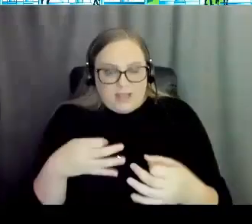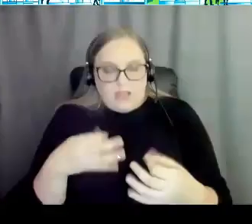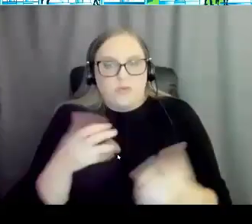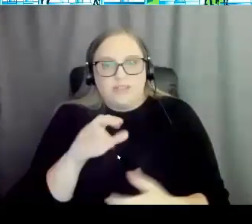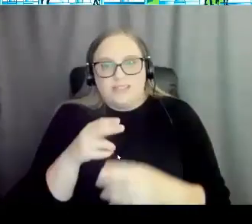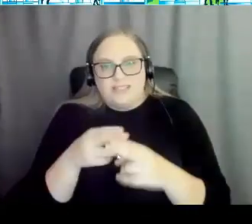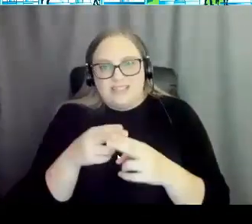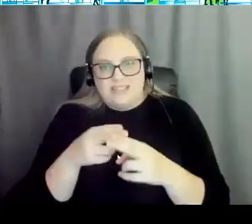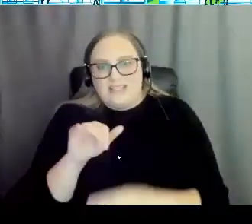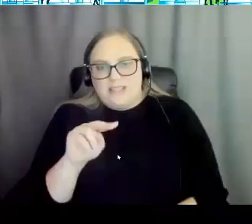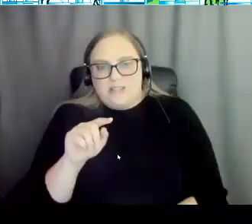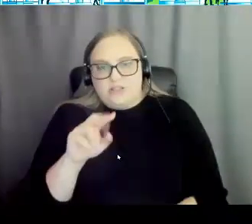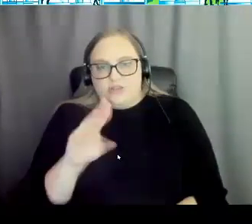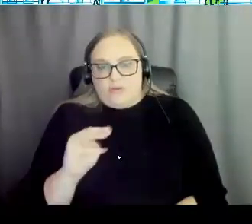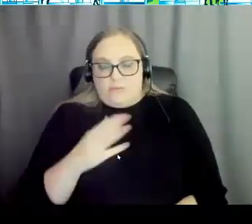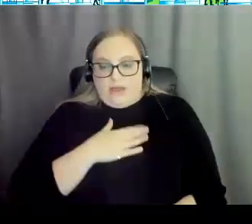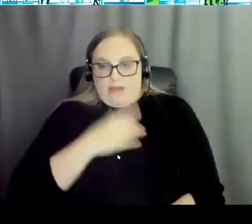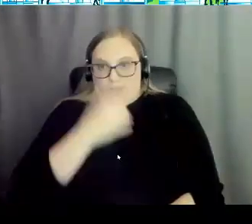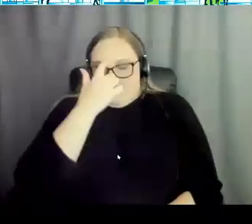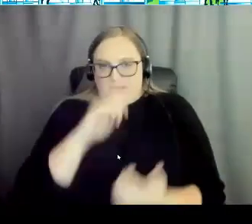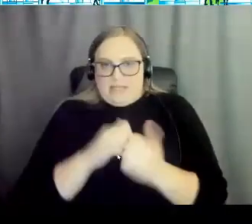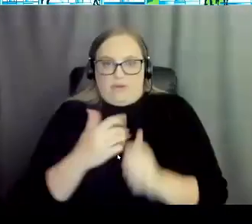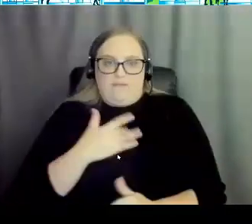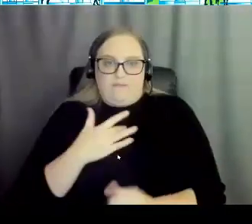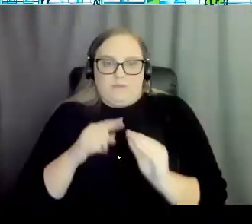of, in my mind, kind of how I feel about it.